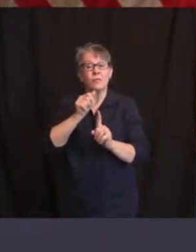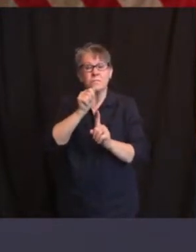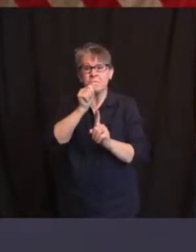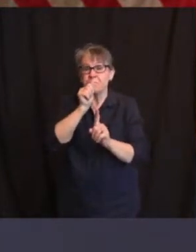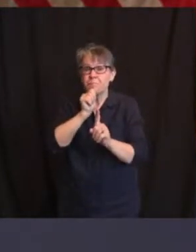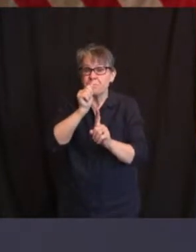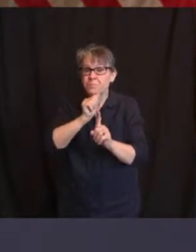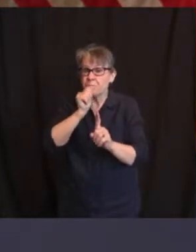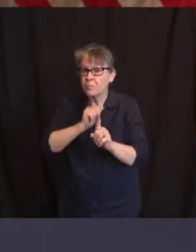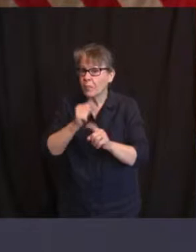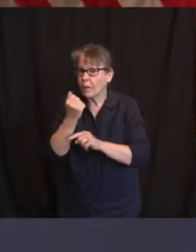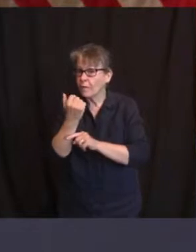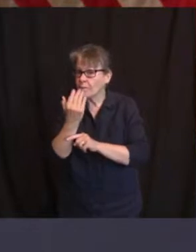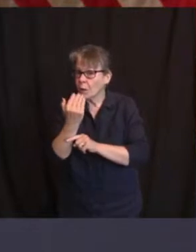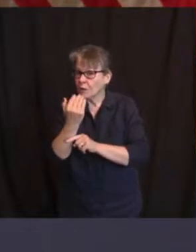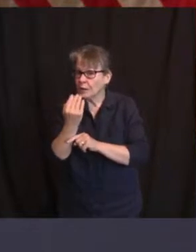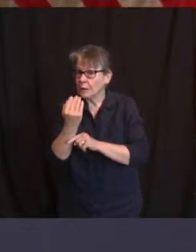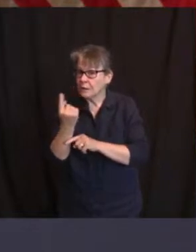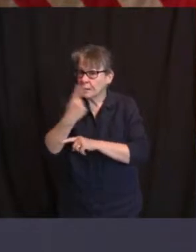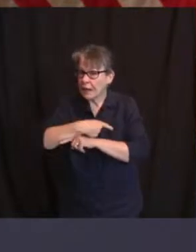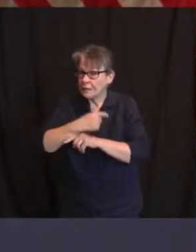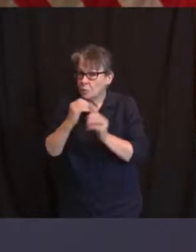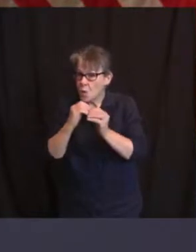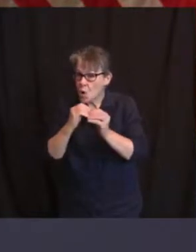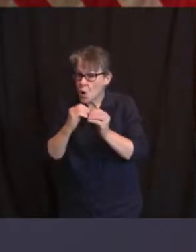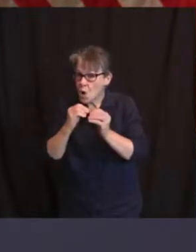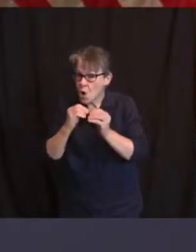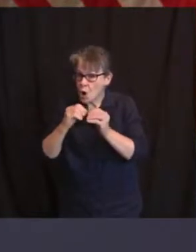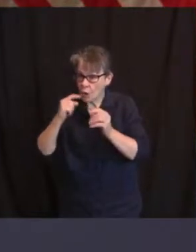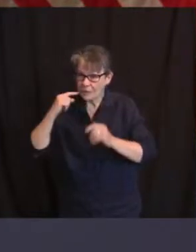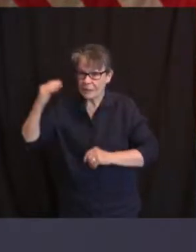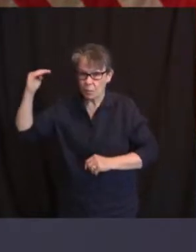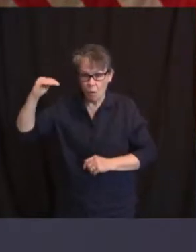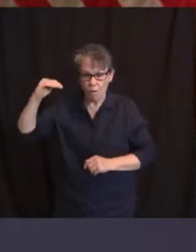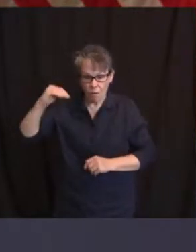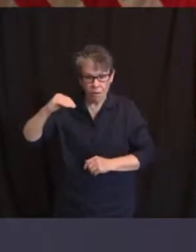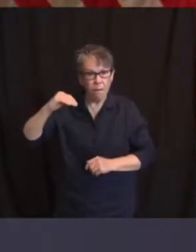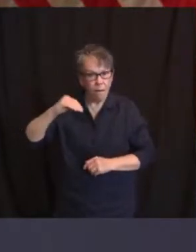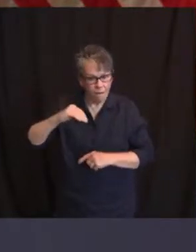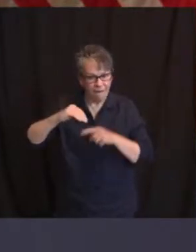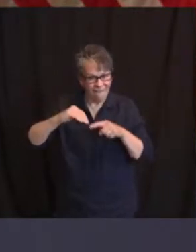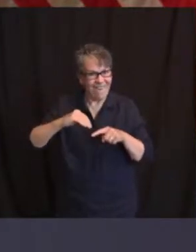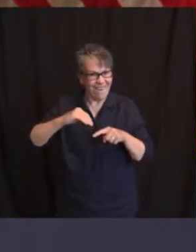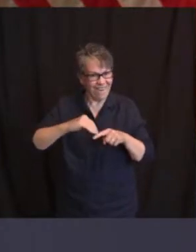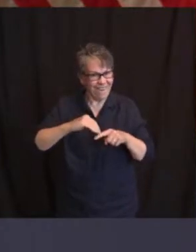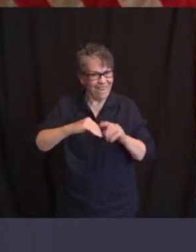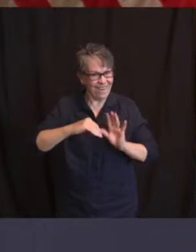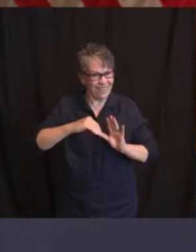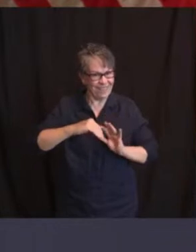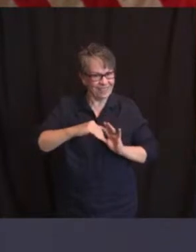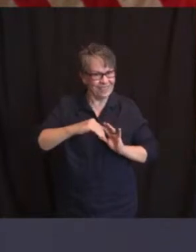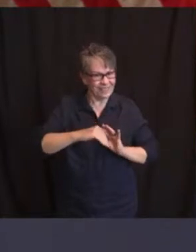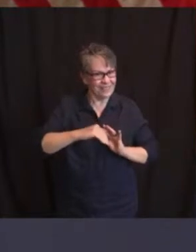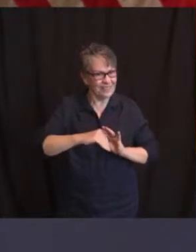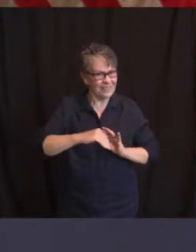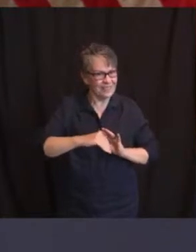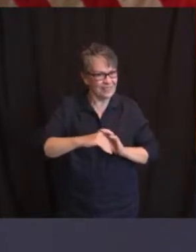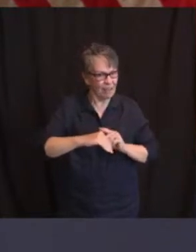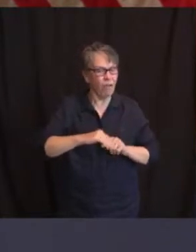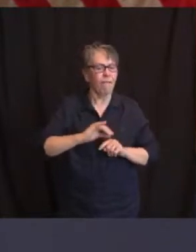this. And so we want to drive this thing, we want to drive this sucker as hard as we